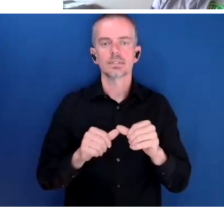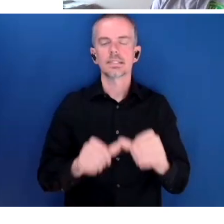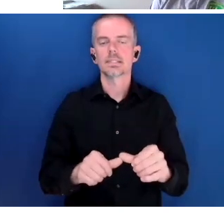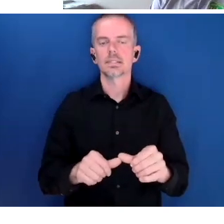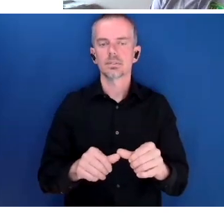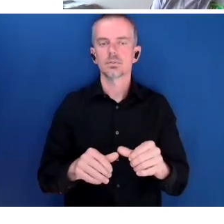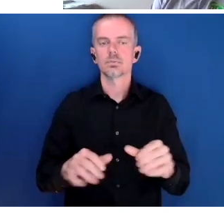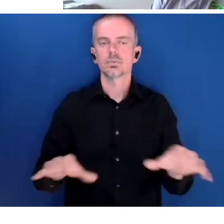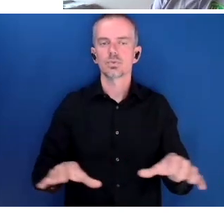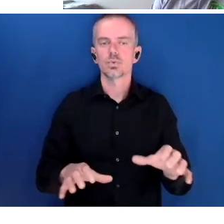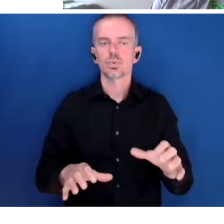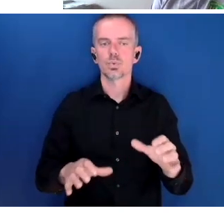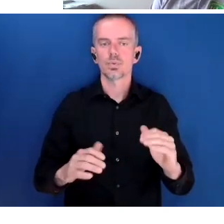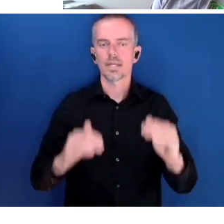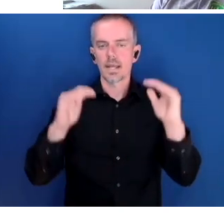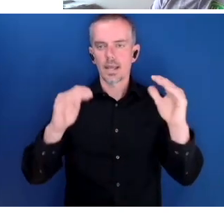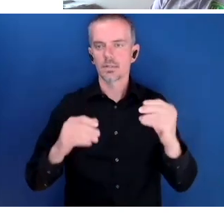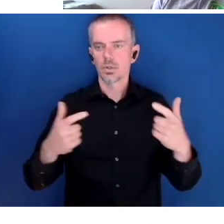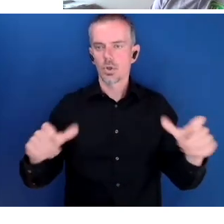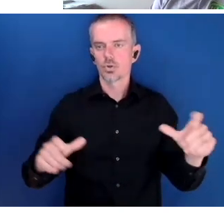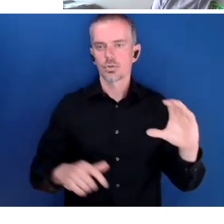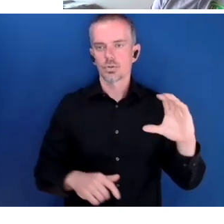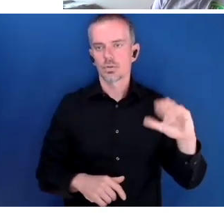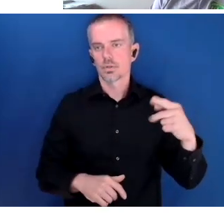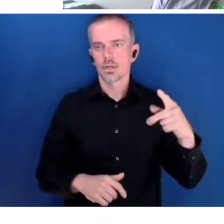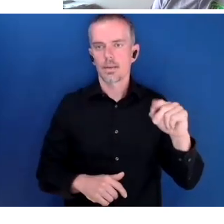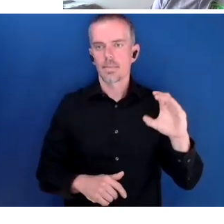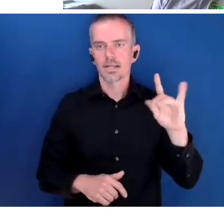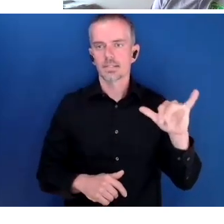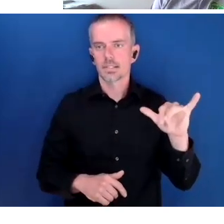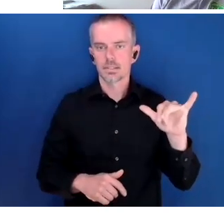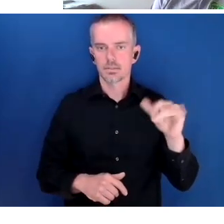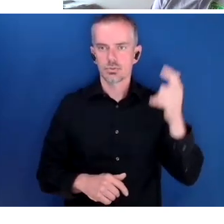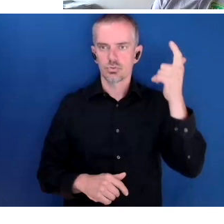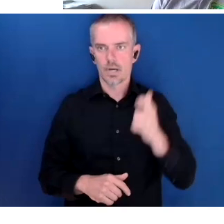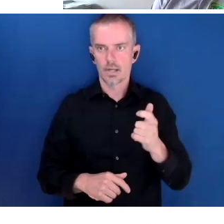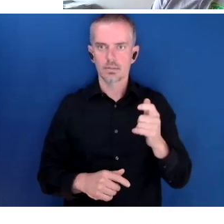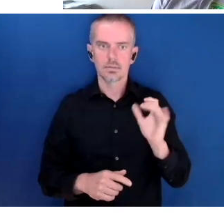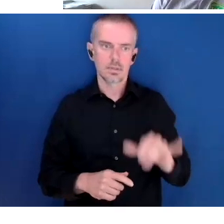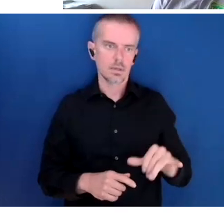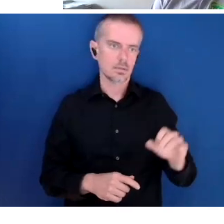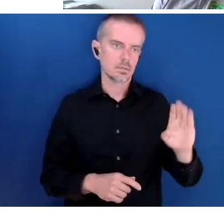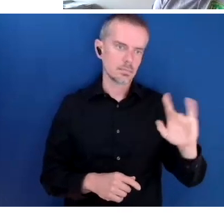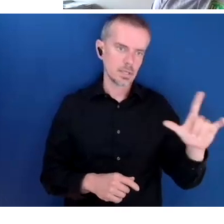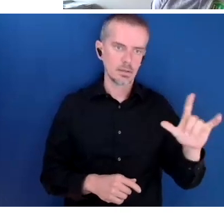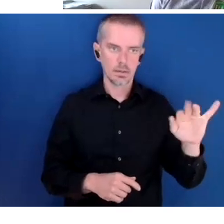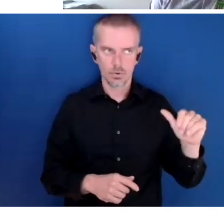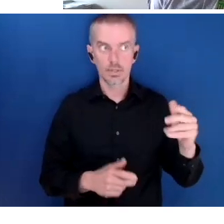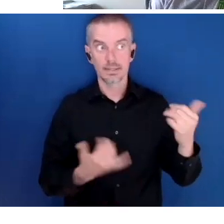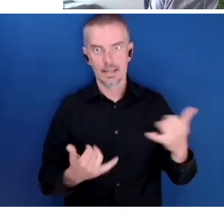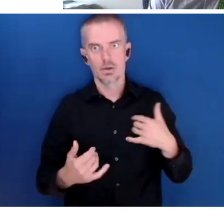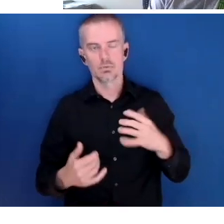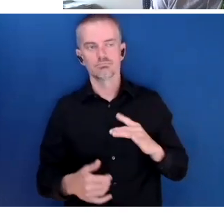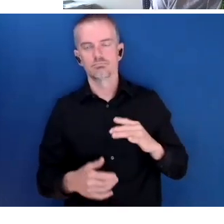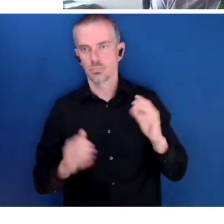and larger capacity grants that the Bipartisan Infrastructure Law and Inflation Reduction Act provided funding for. And then